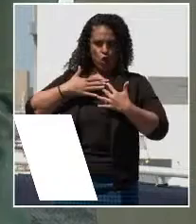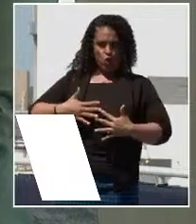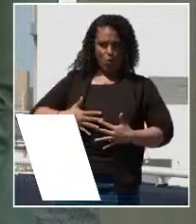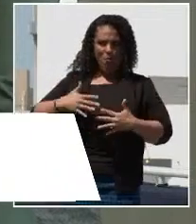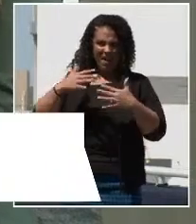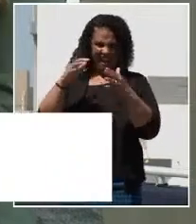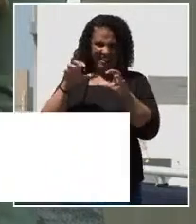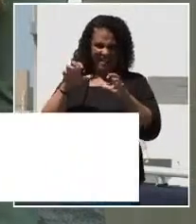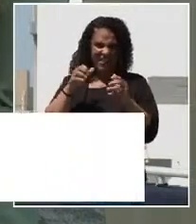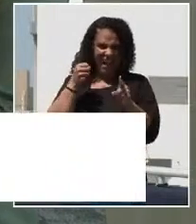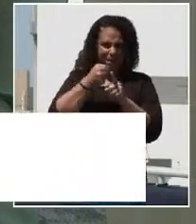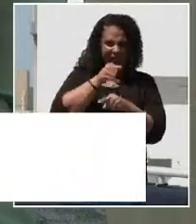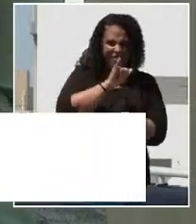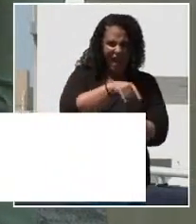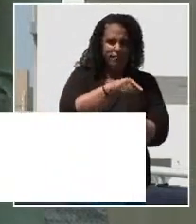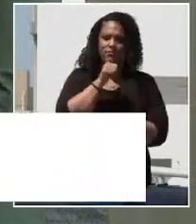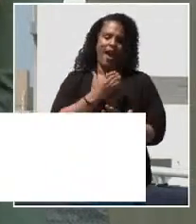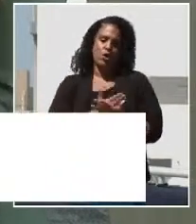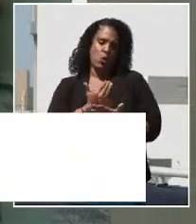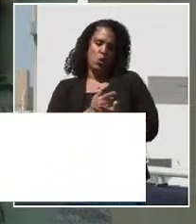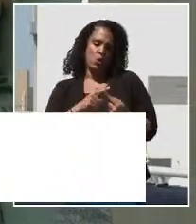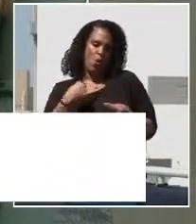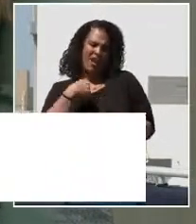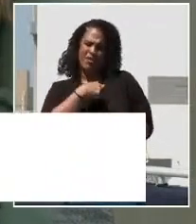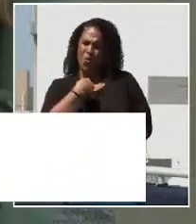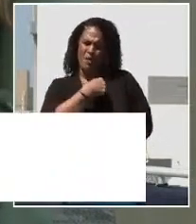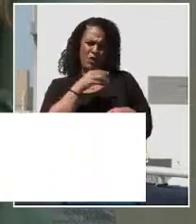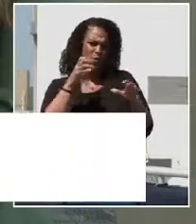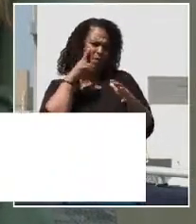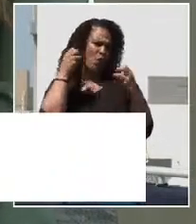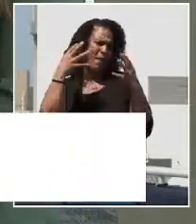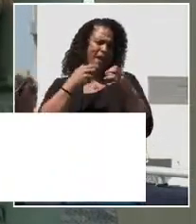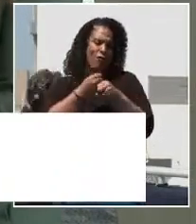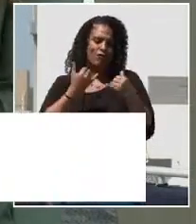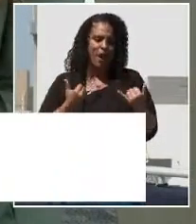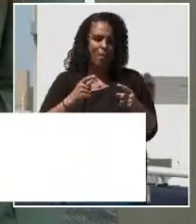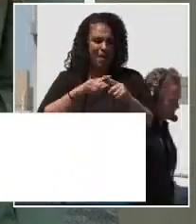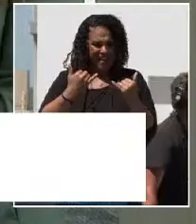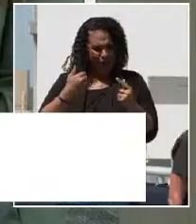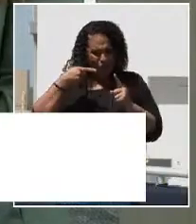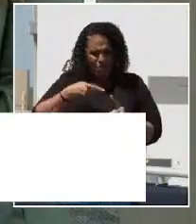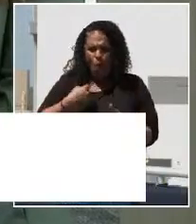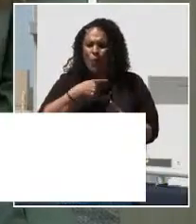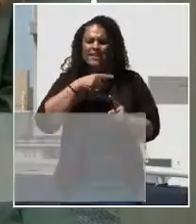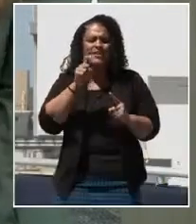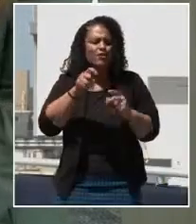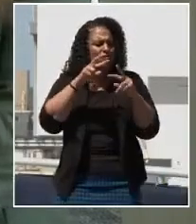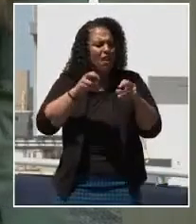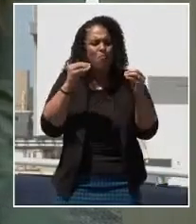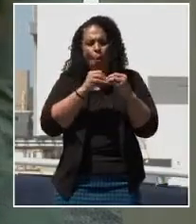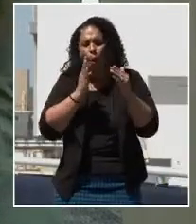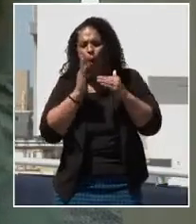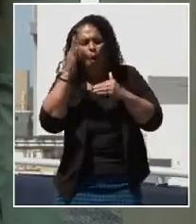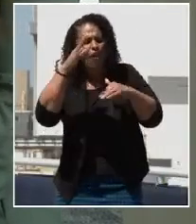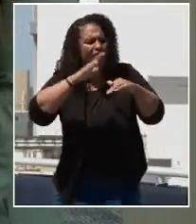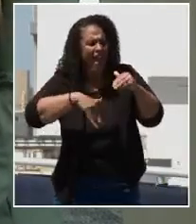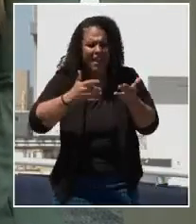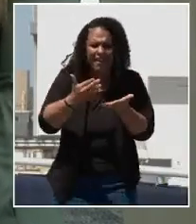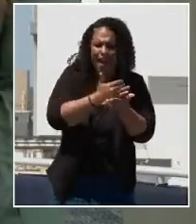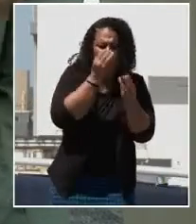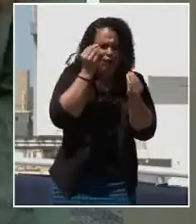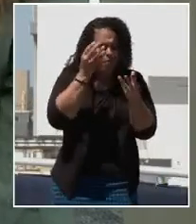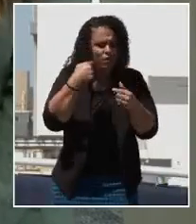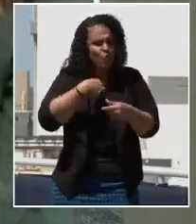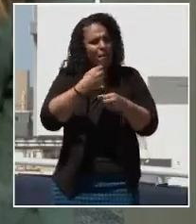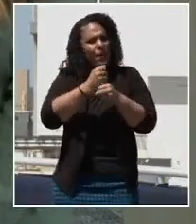impacted it is not new to NASA we've been doing that for decades now but we're at a point where we need to go beyond gathering information we need to make